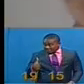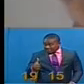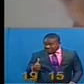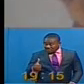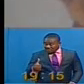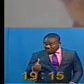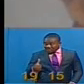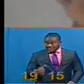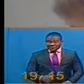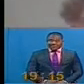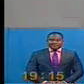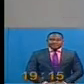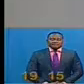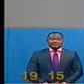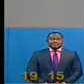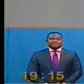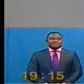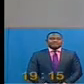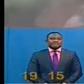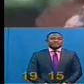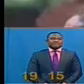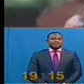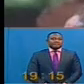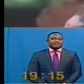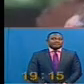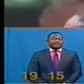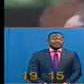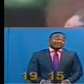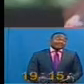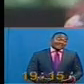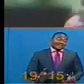Is that what you want to say? Honorable Chair, meaning